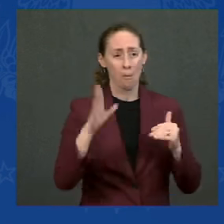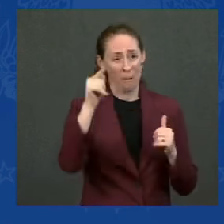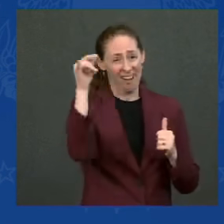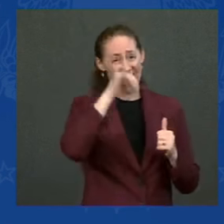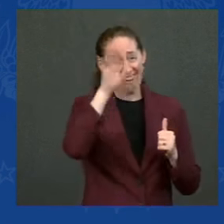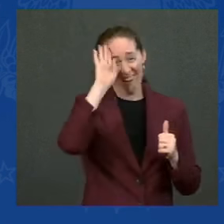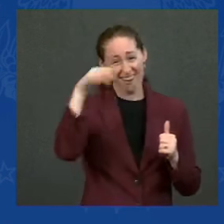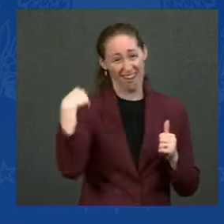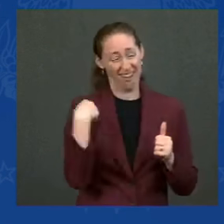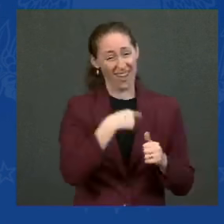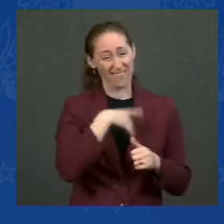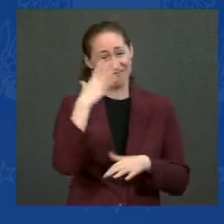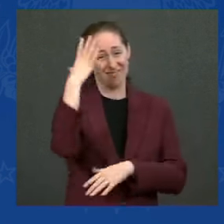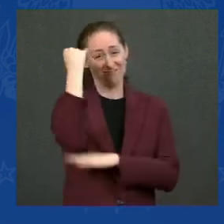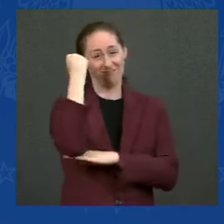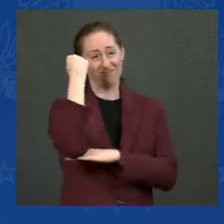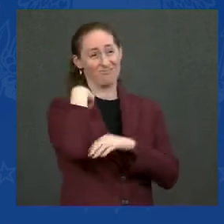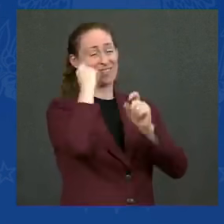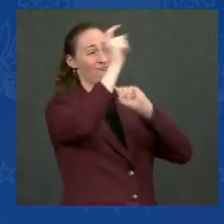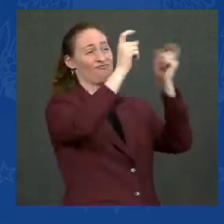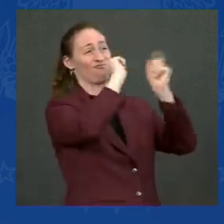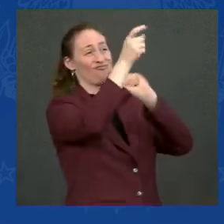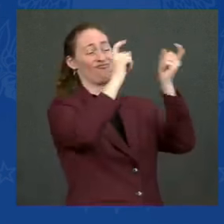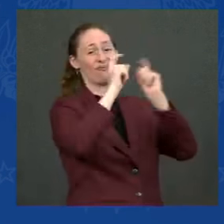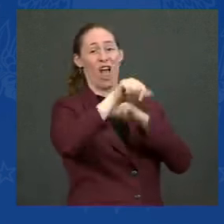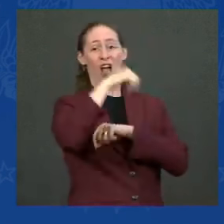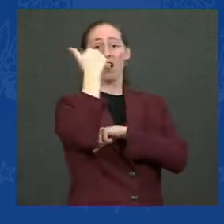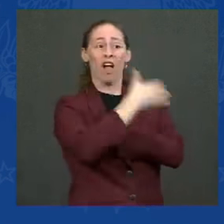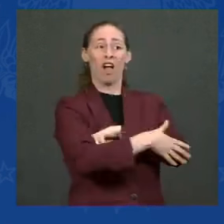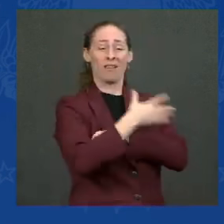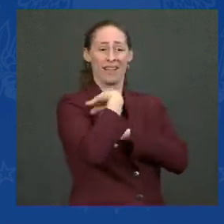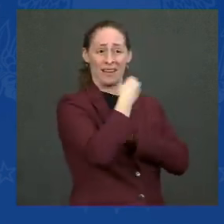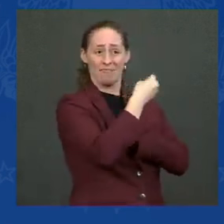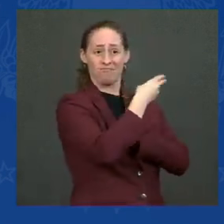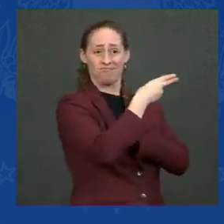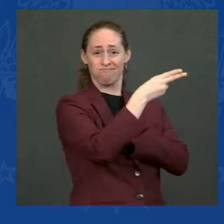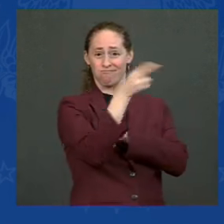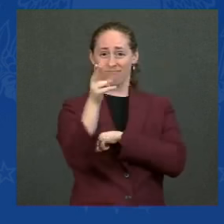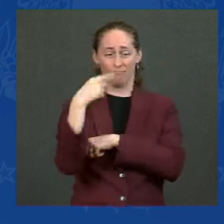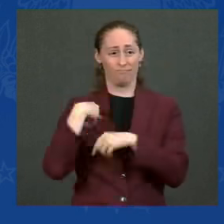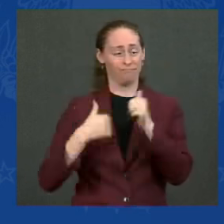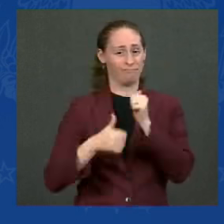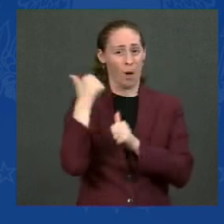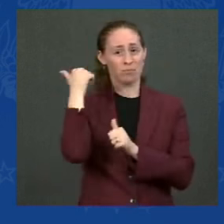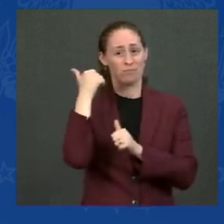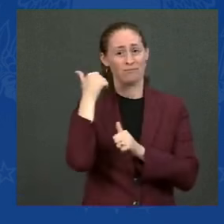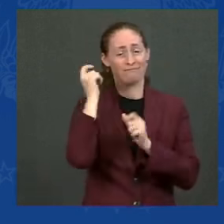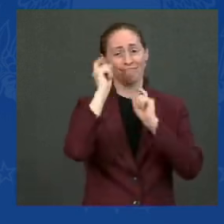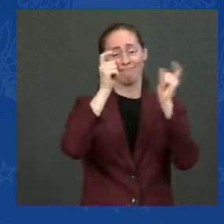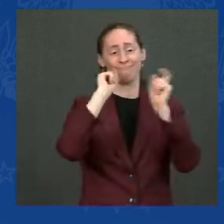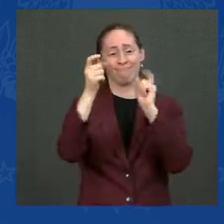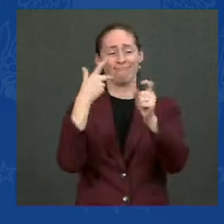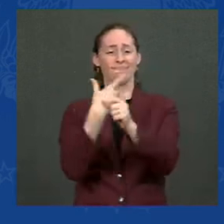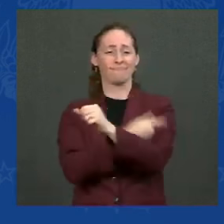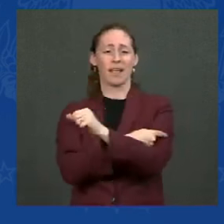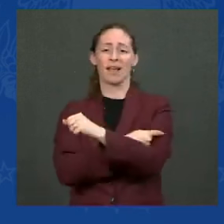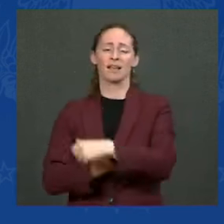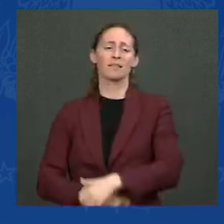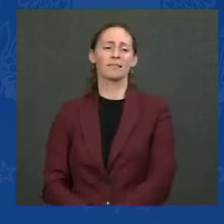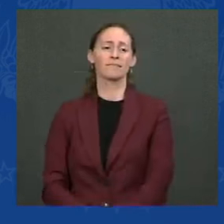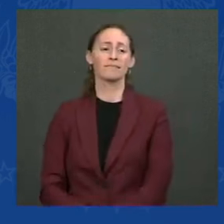world than every other country in the world combined. Combined. And guess